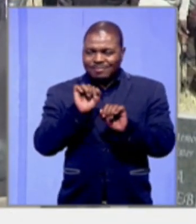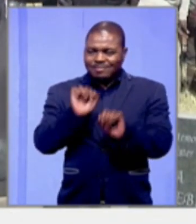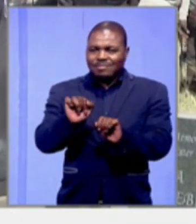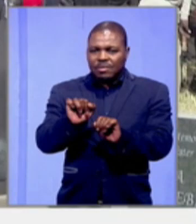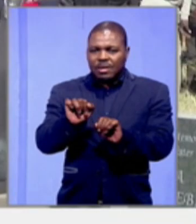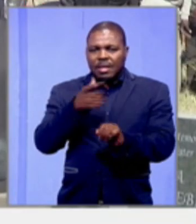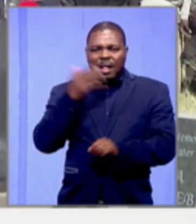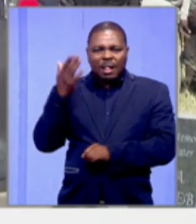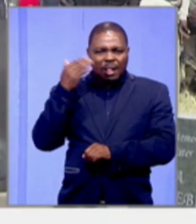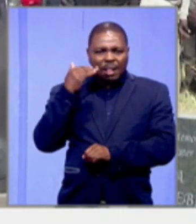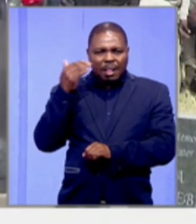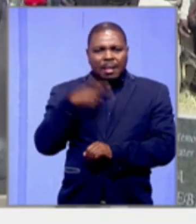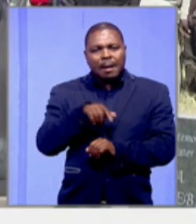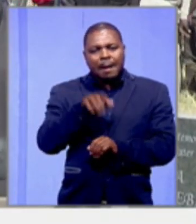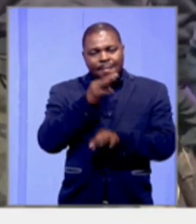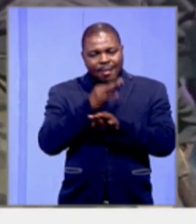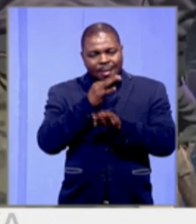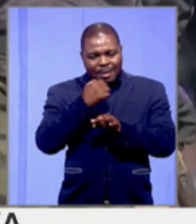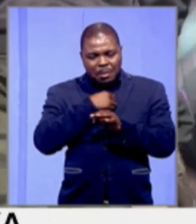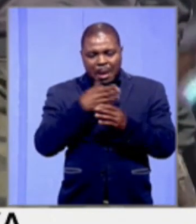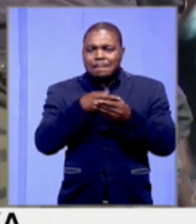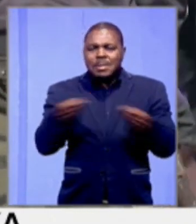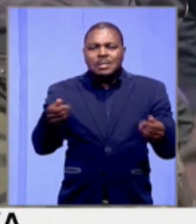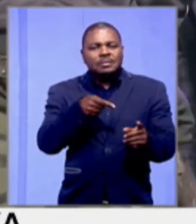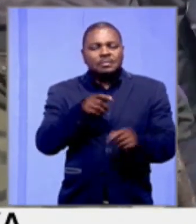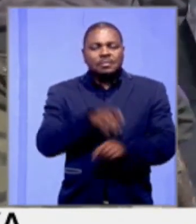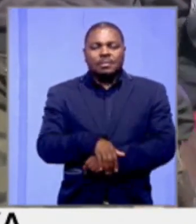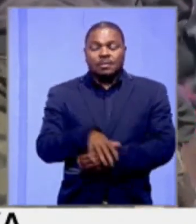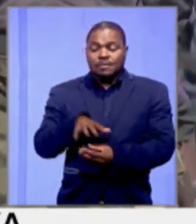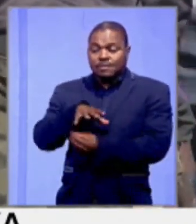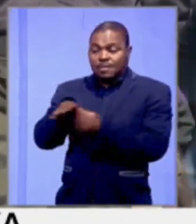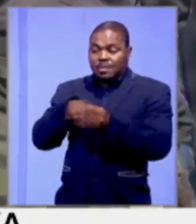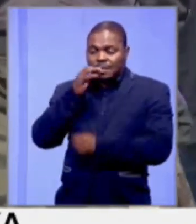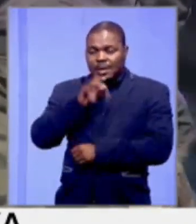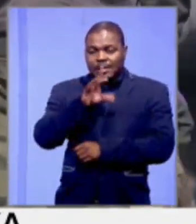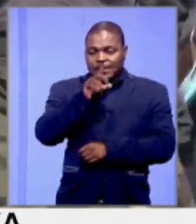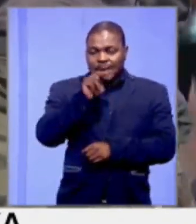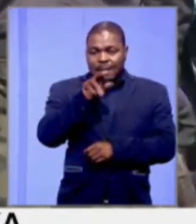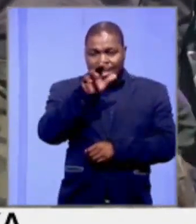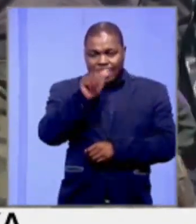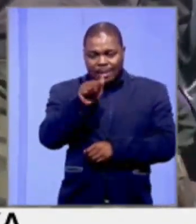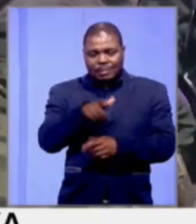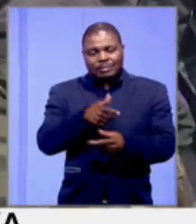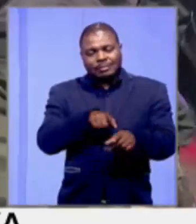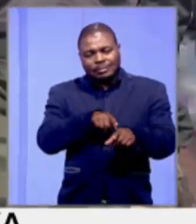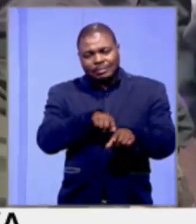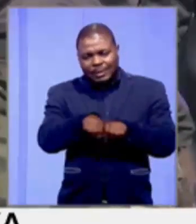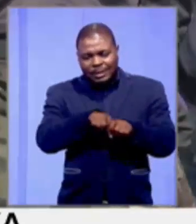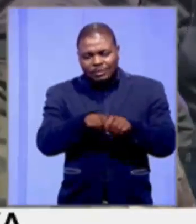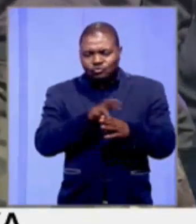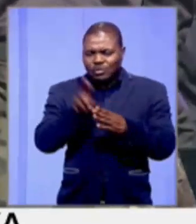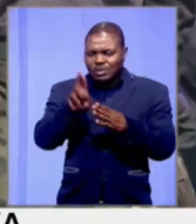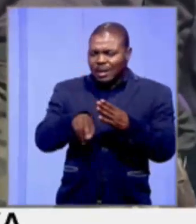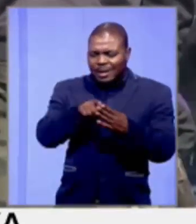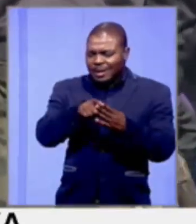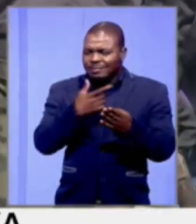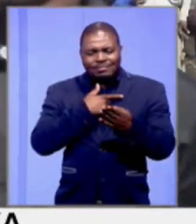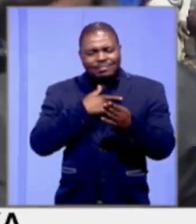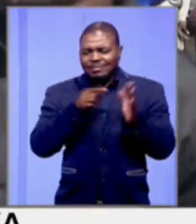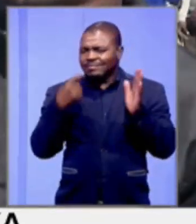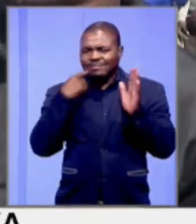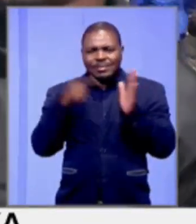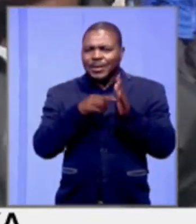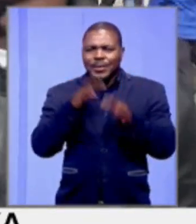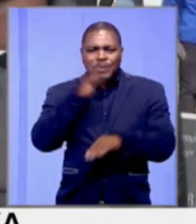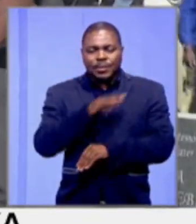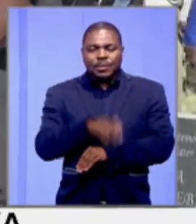was missing by then e ne le Rewaka. Ba lelapa ba re dipegelo tsa DNA di ne di sena bopaki ebile ba santse ba batla dikarabo.